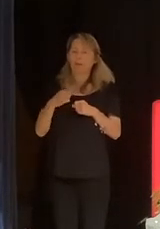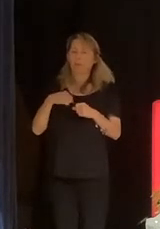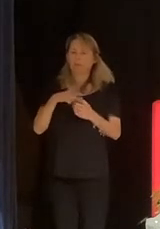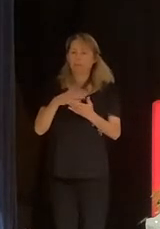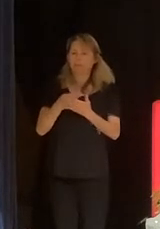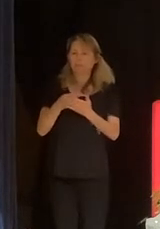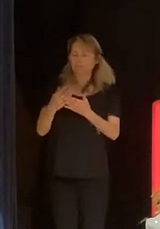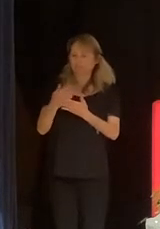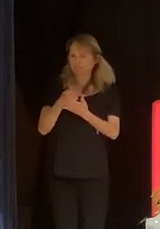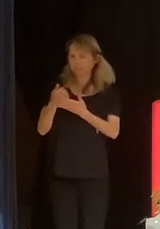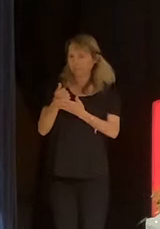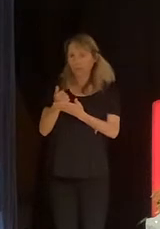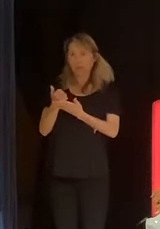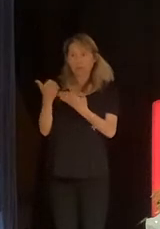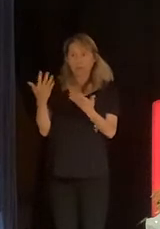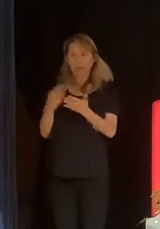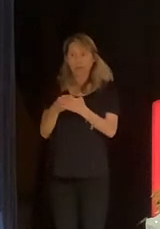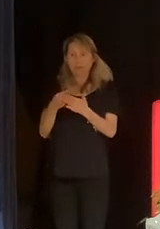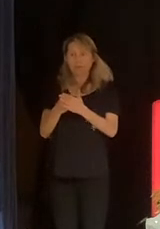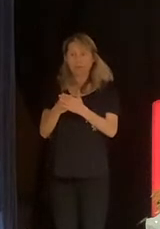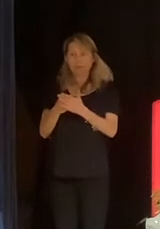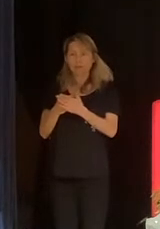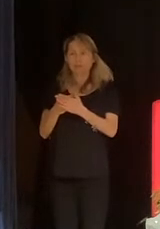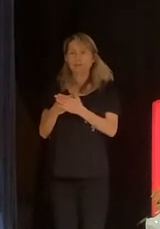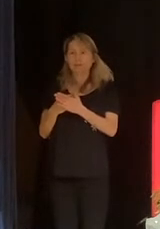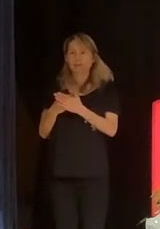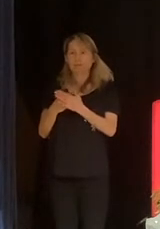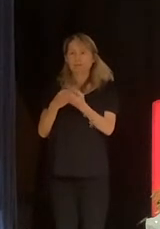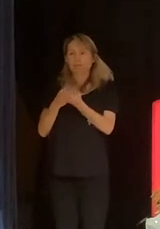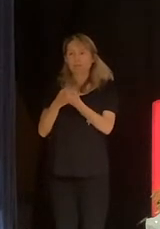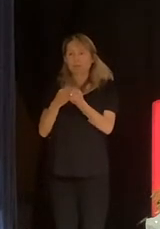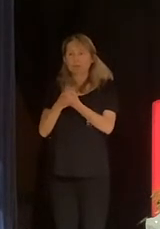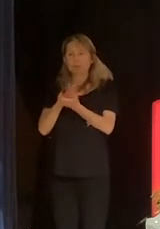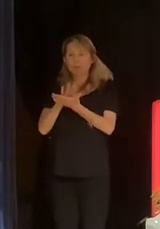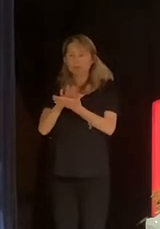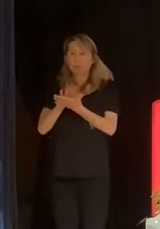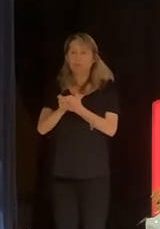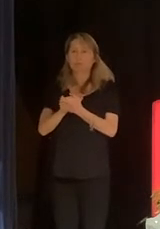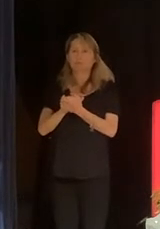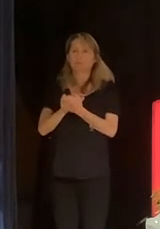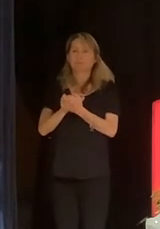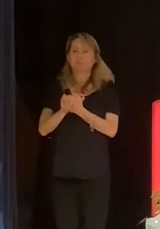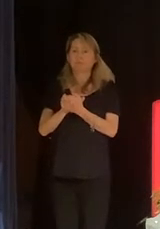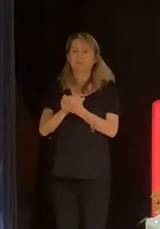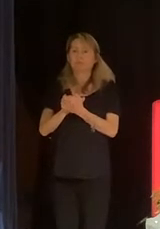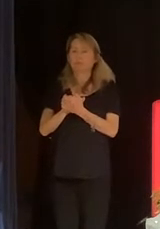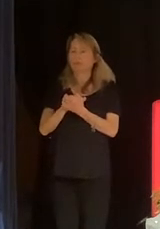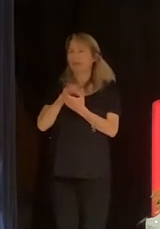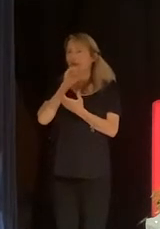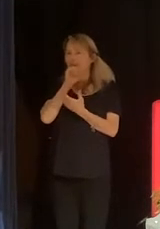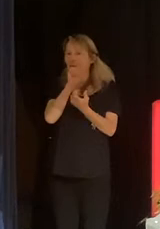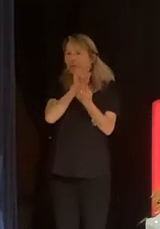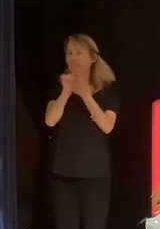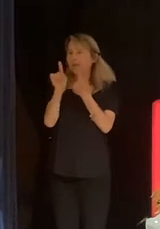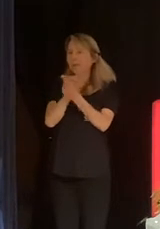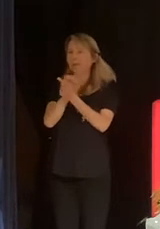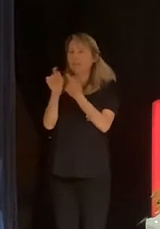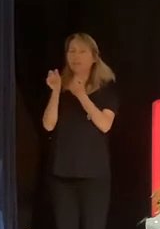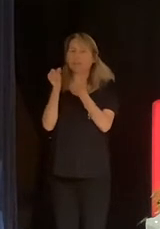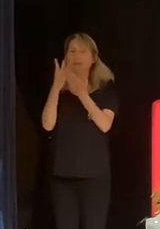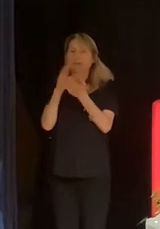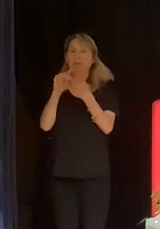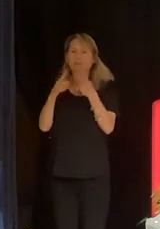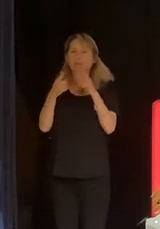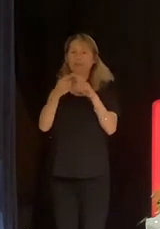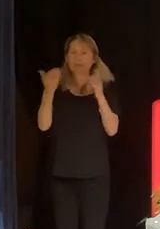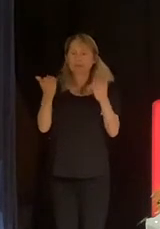a lot of money to help in the school. I love that I made a lot of friends here at Drewry.